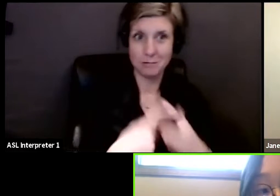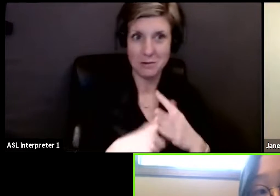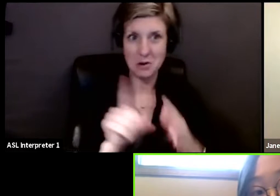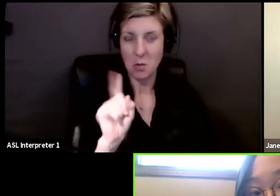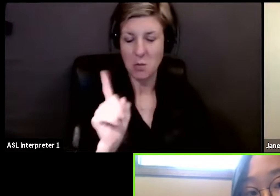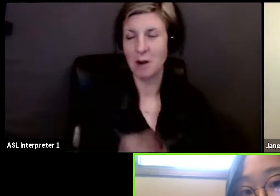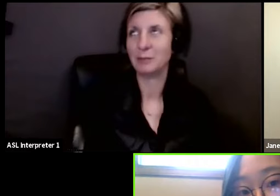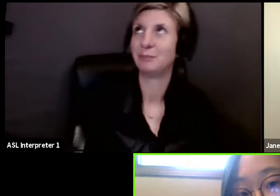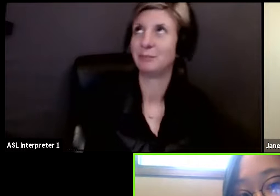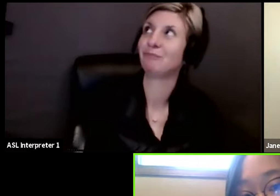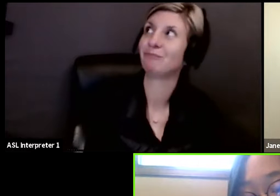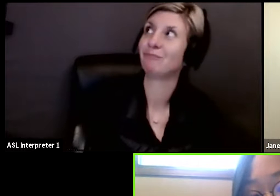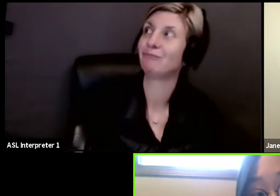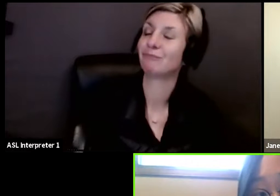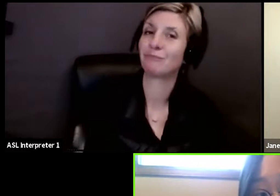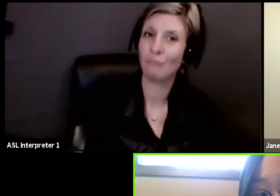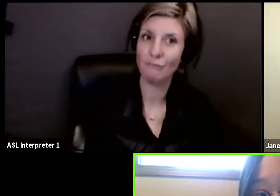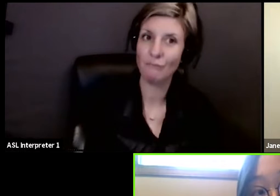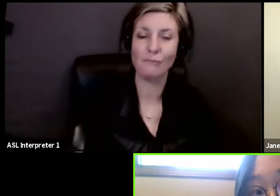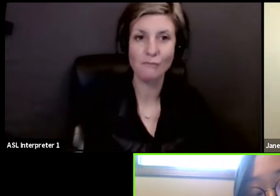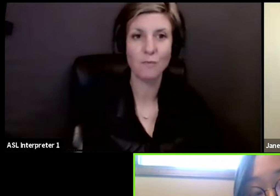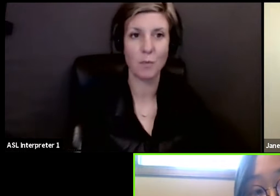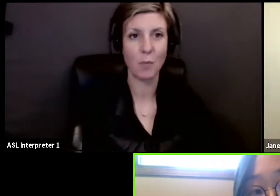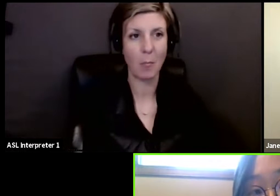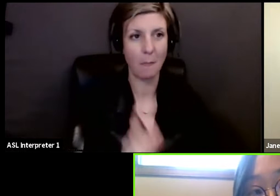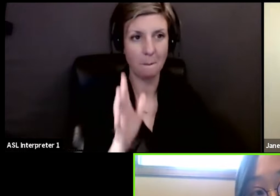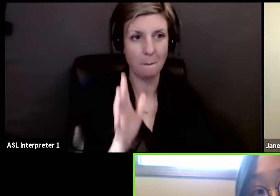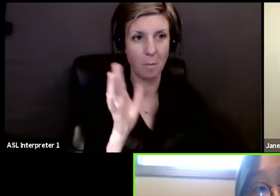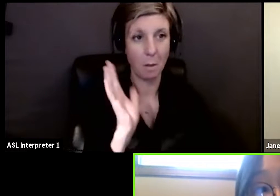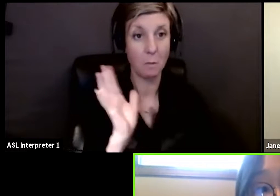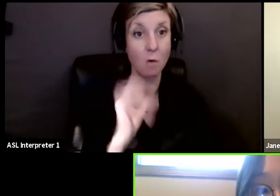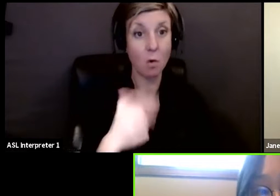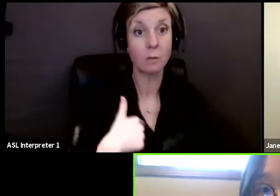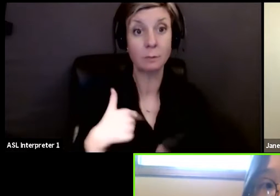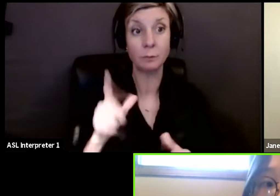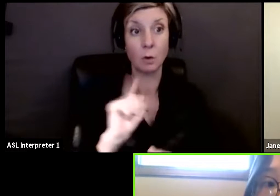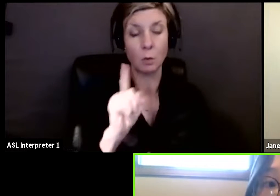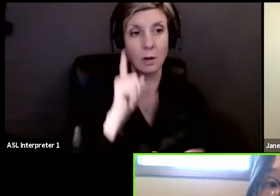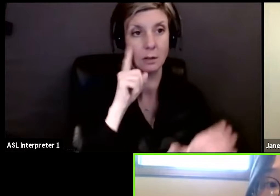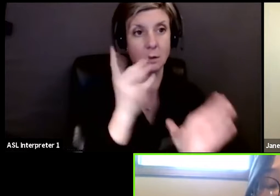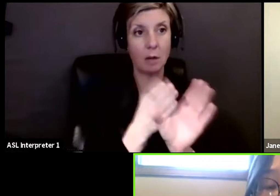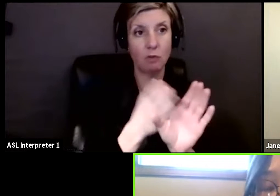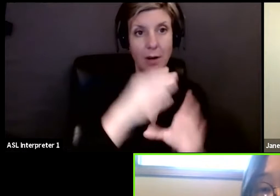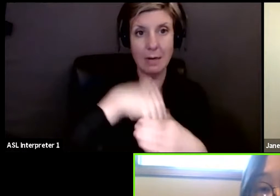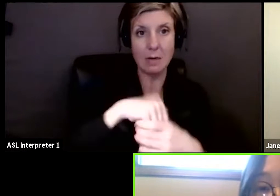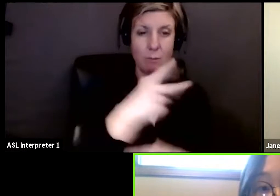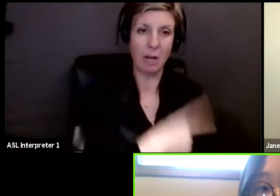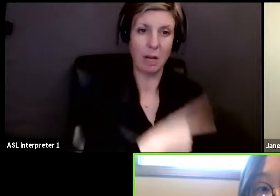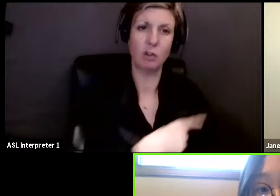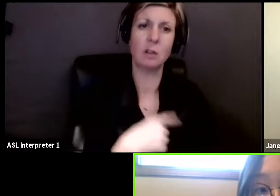So when I was in psychiatric inpatient, I was having a manic episode, and